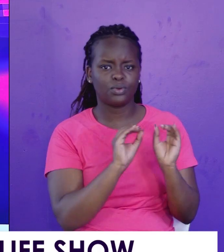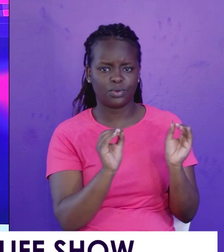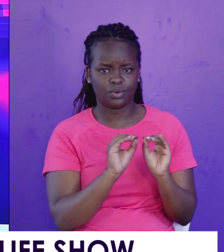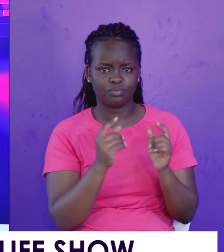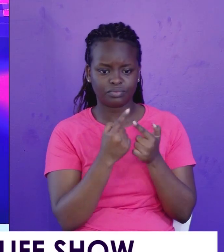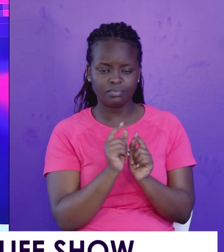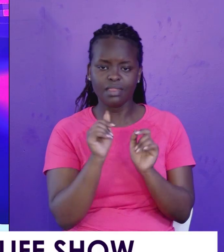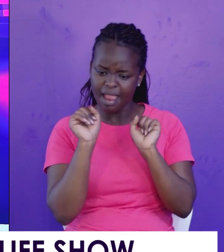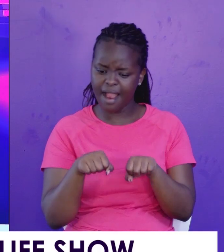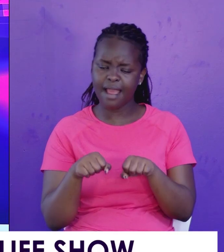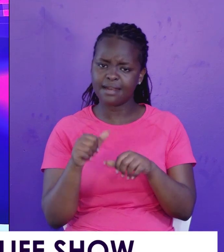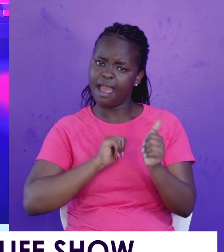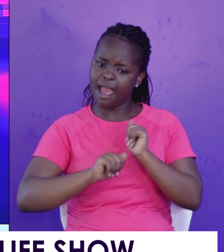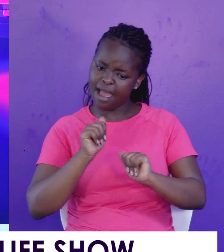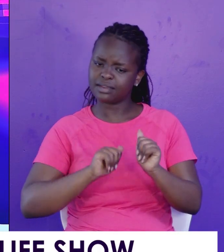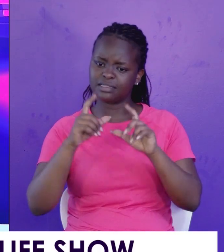pictures.